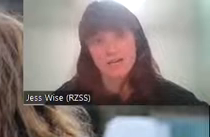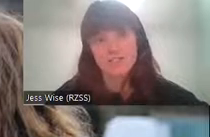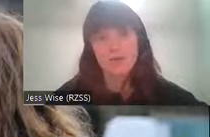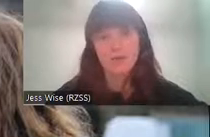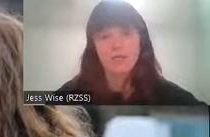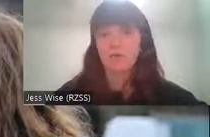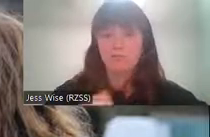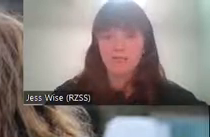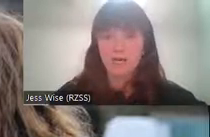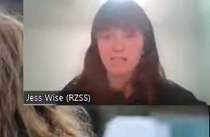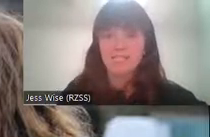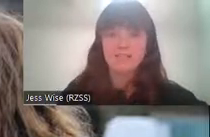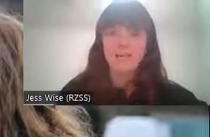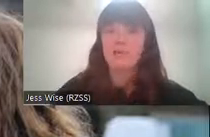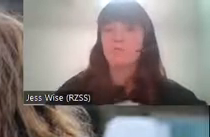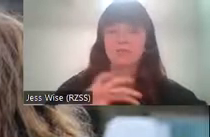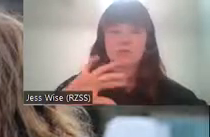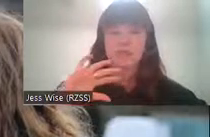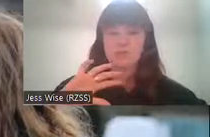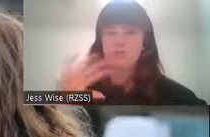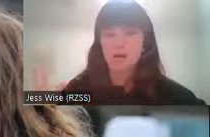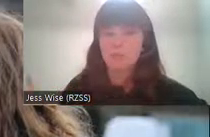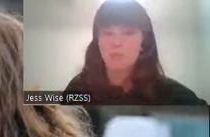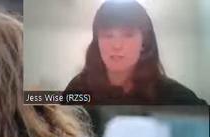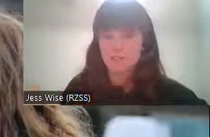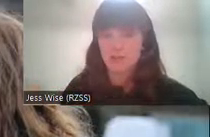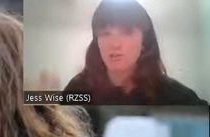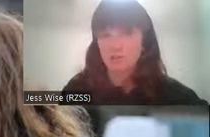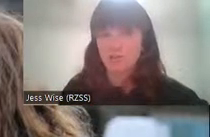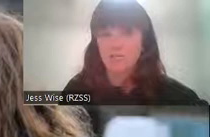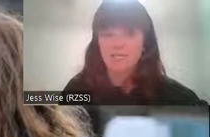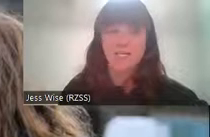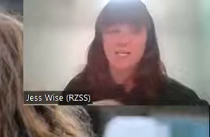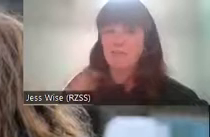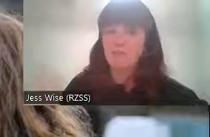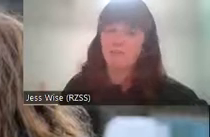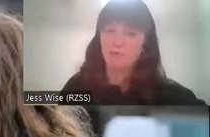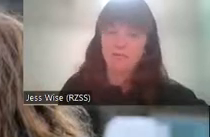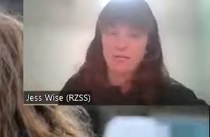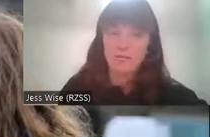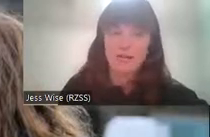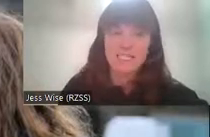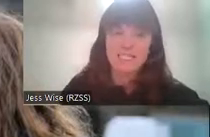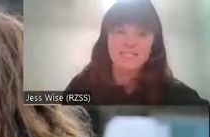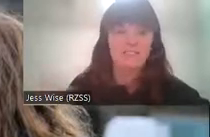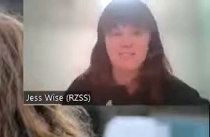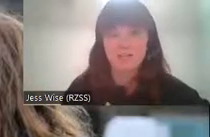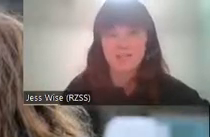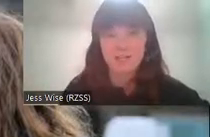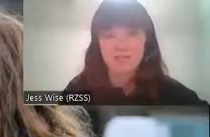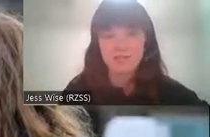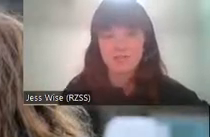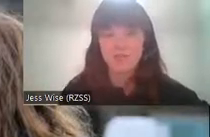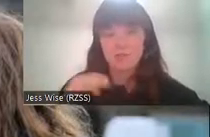volunteer hub, so we can put regular updates in there. You can also have sort of libraries of historic resources, everything from sort of animal IDs and